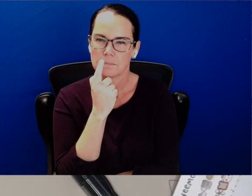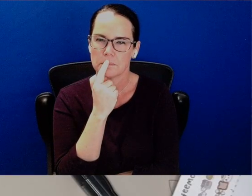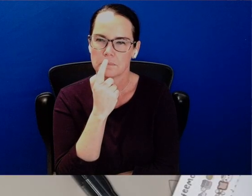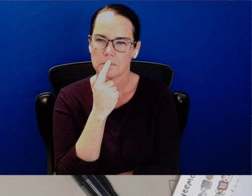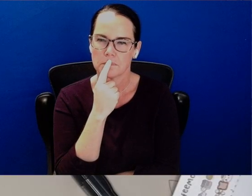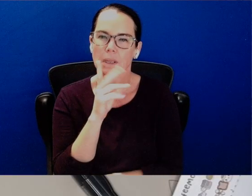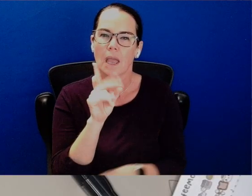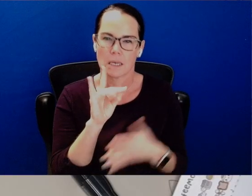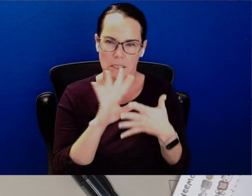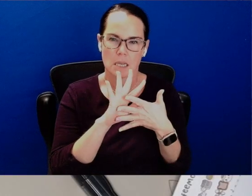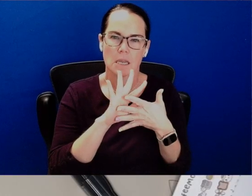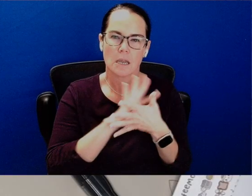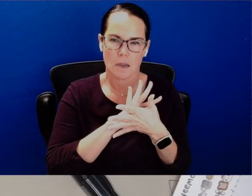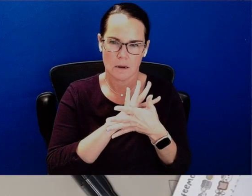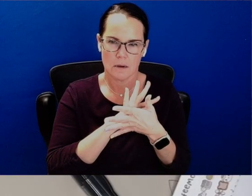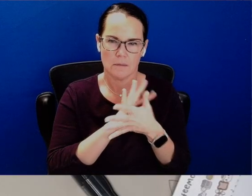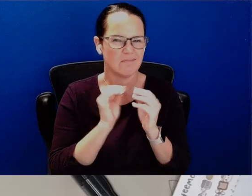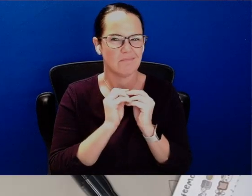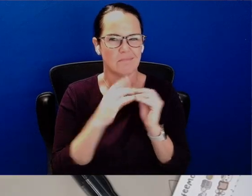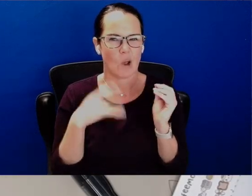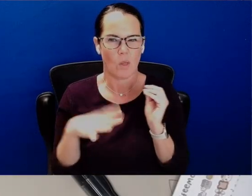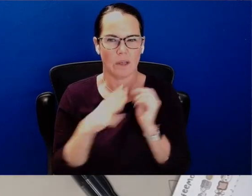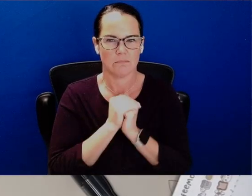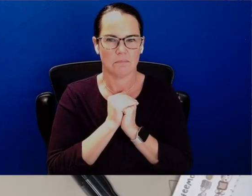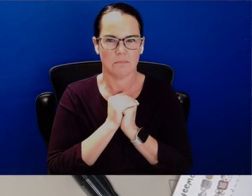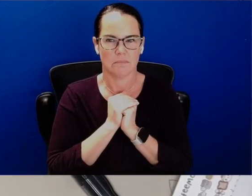that up. I don't like that.